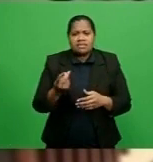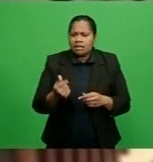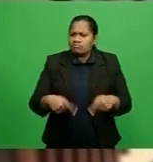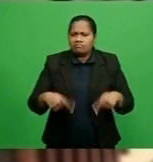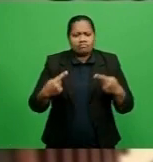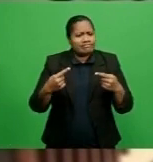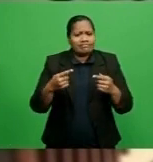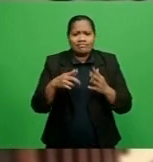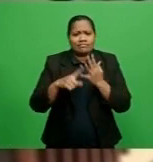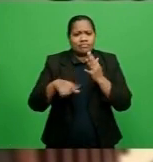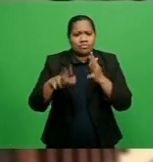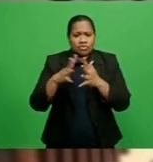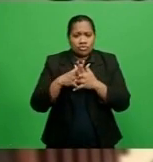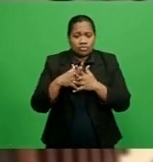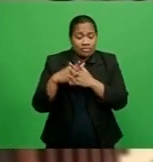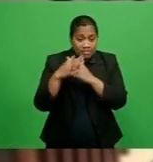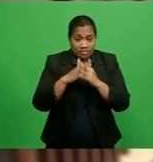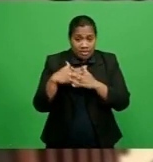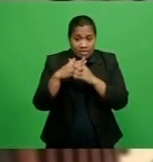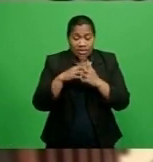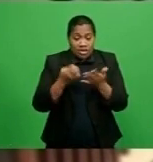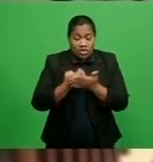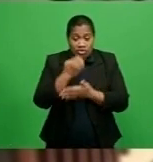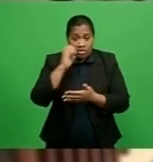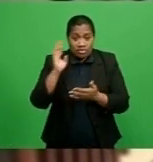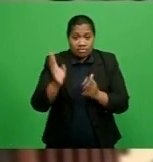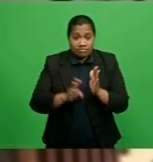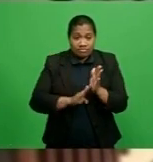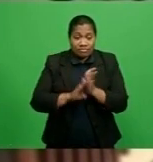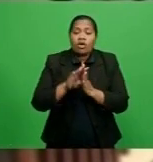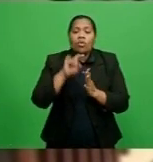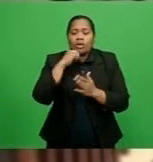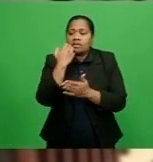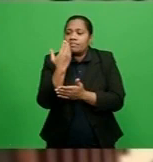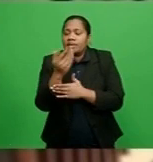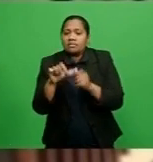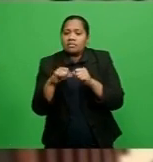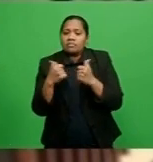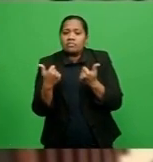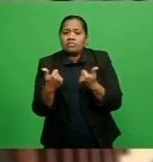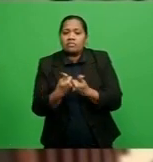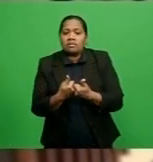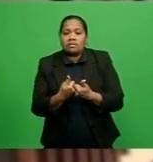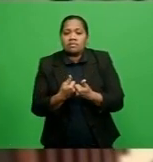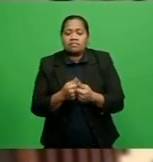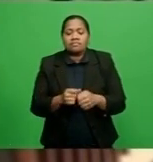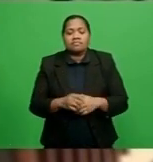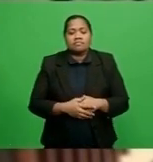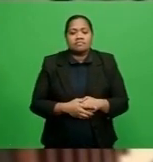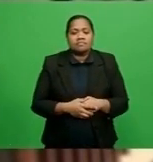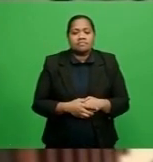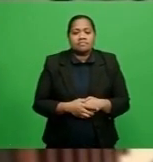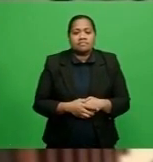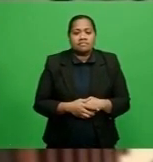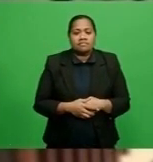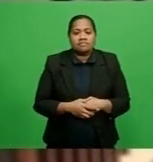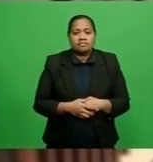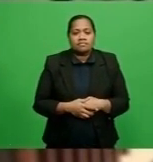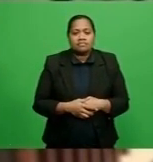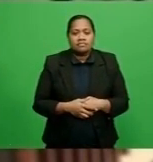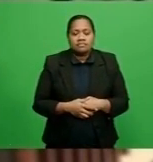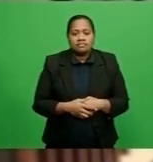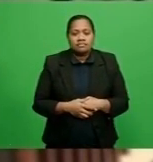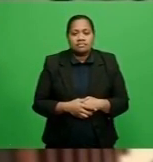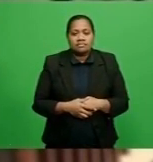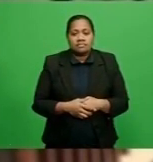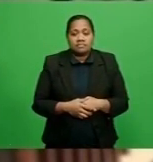U.S. economic recovery depends on reaching an agreement between the battling political parties. The pandemic